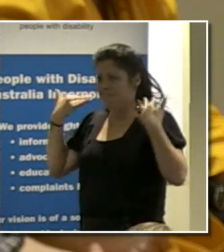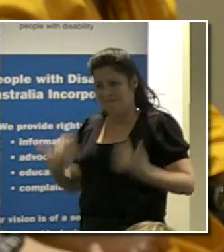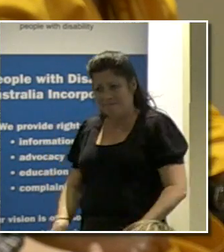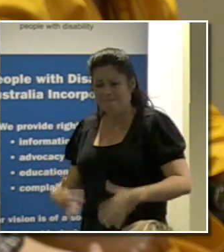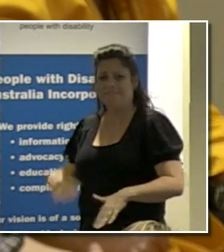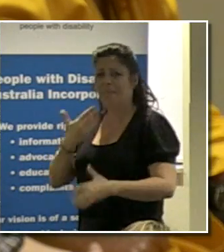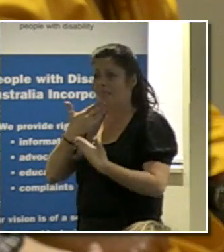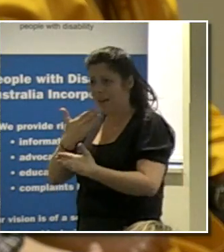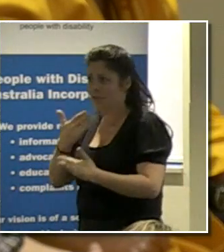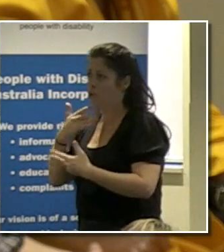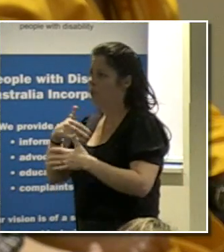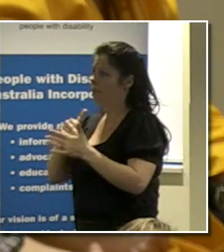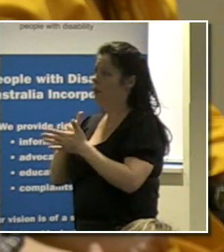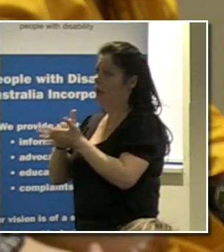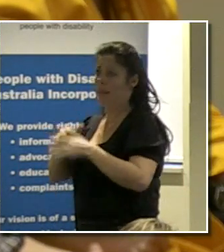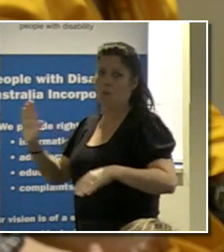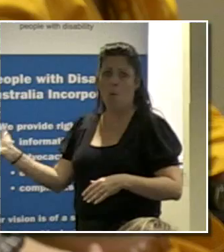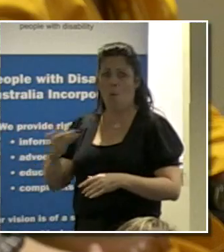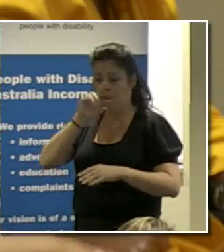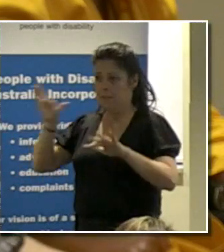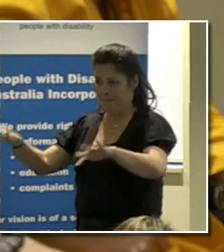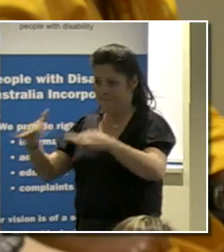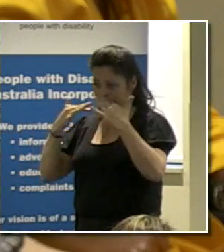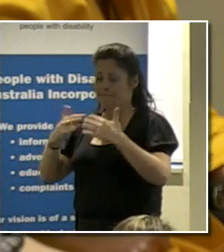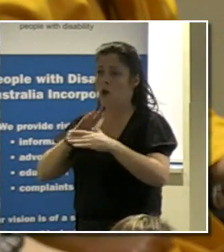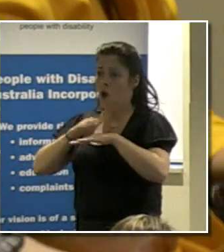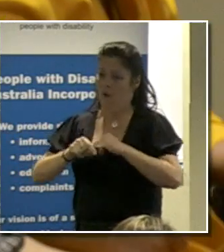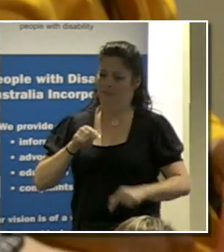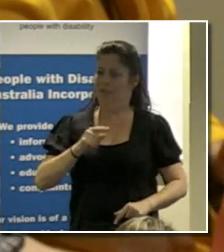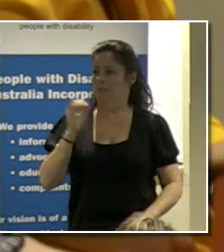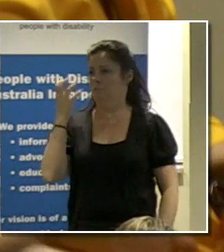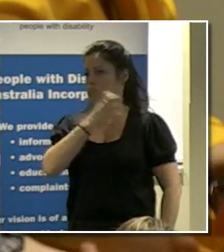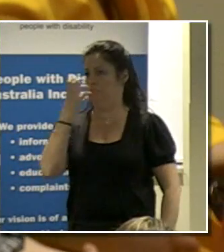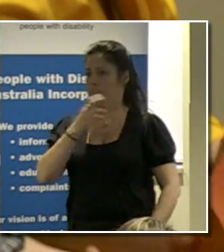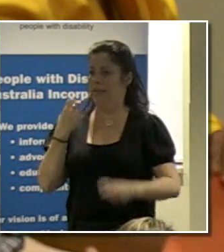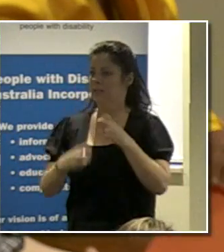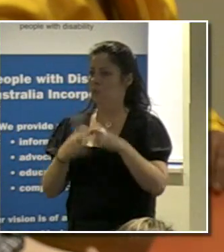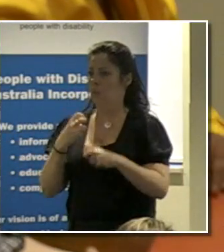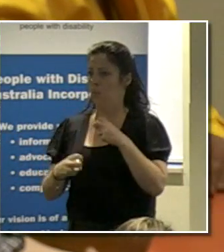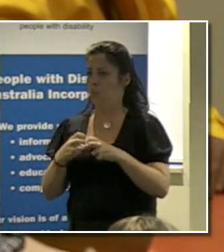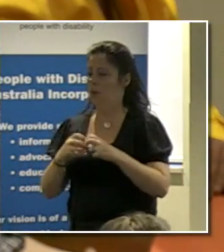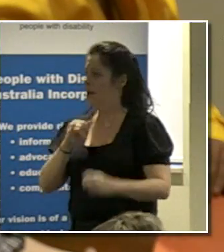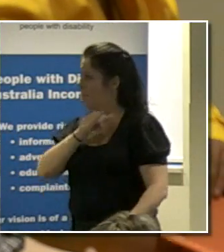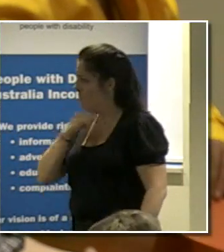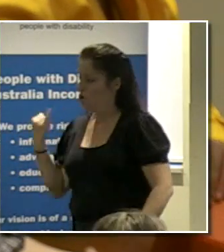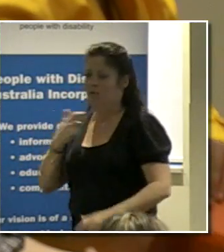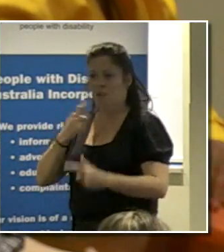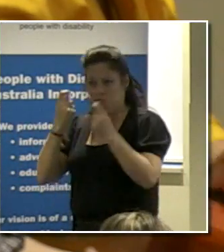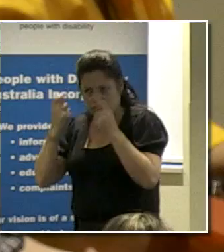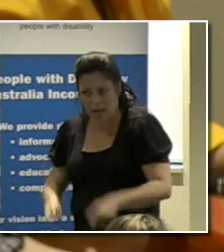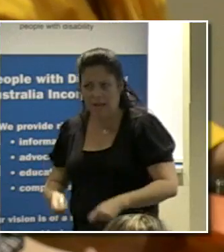this extremely vexing issue of the continued abuse, murder, rape and